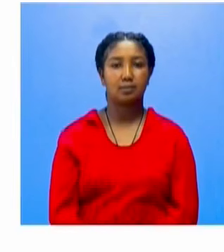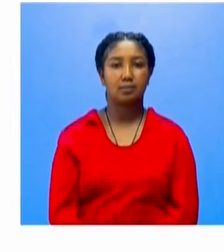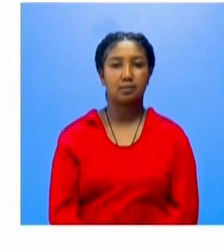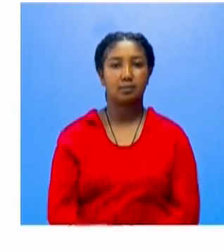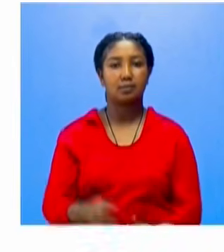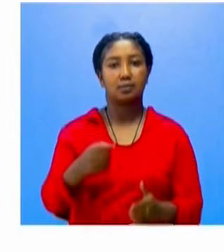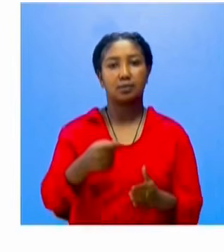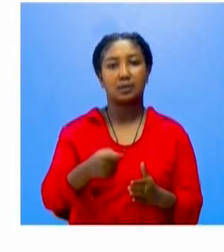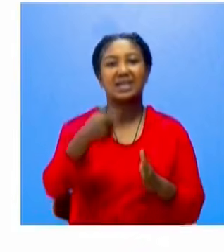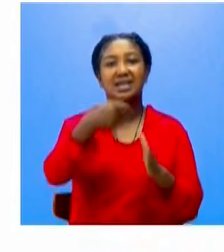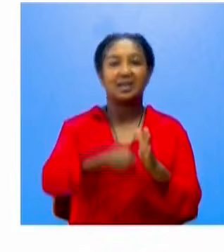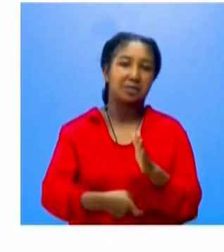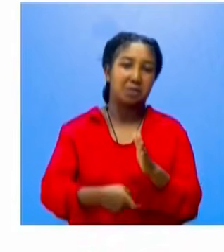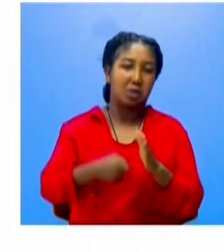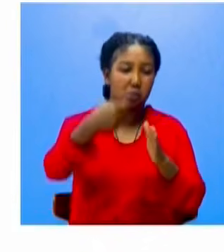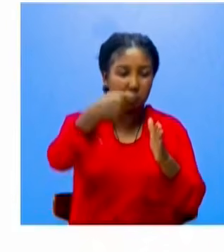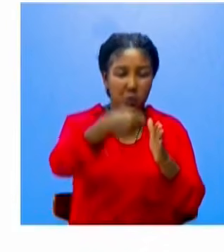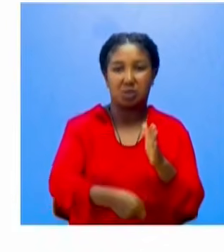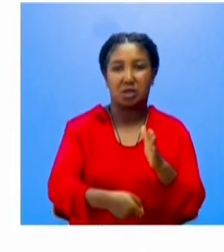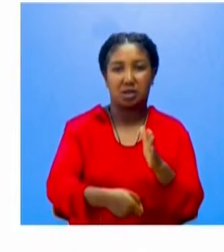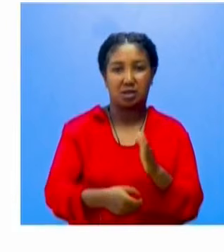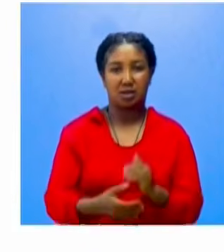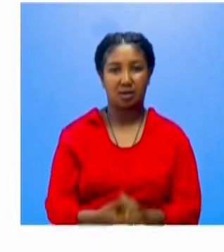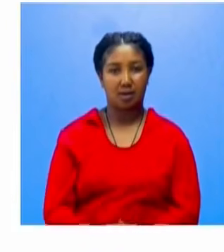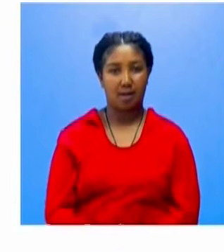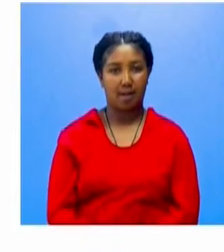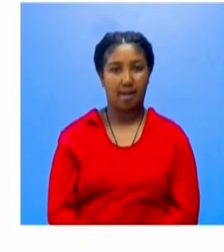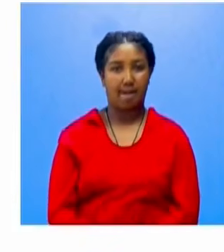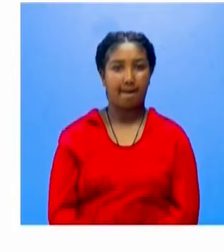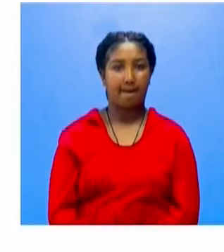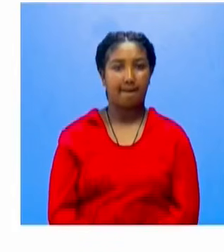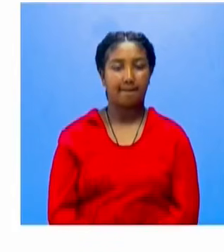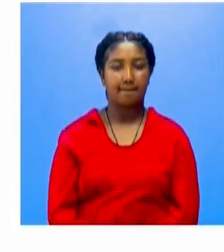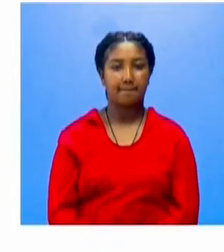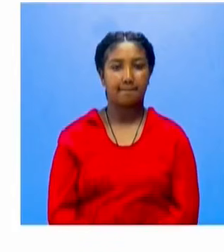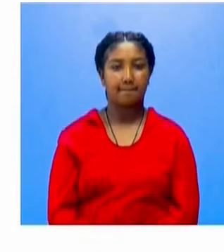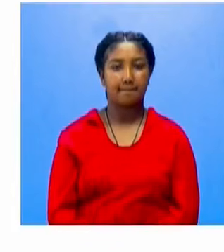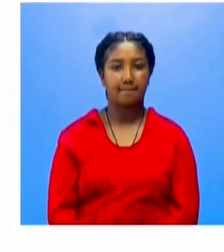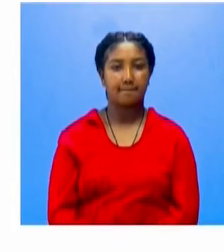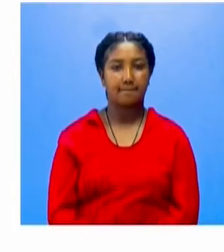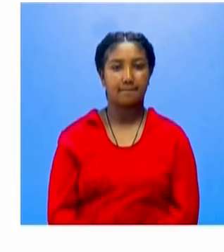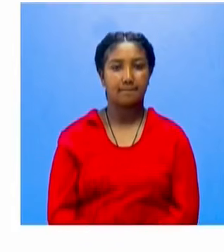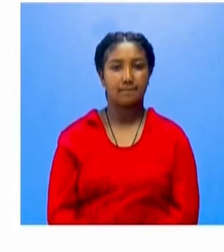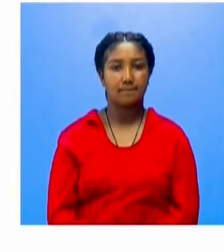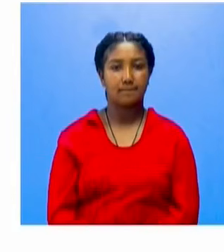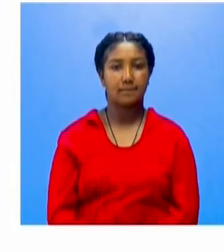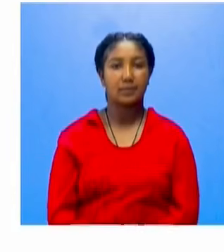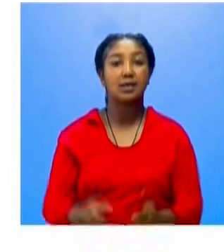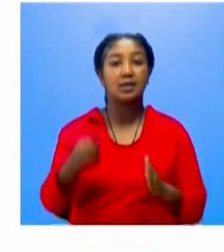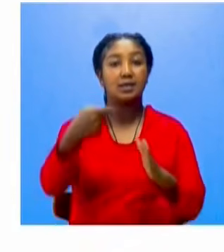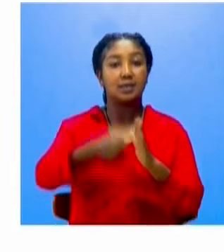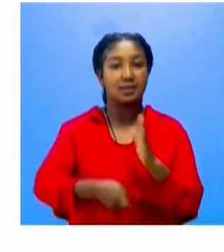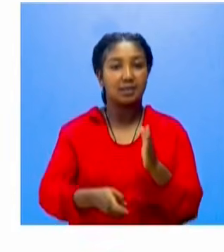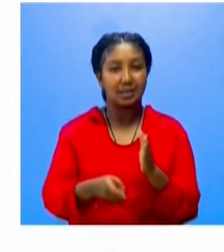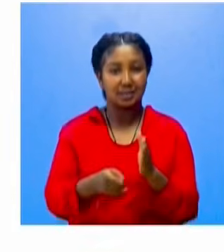the result. The result that